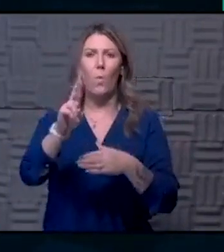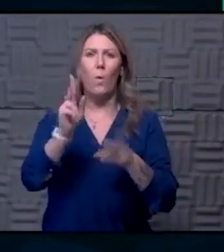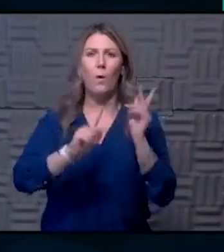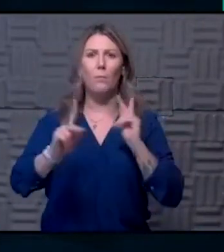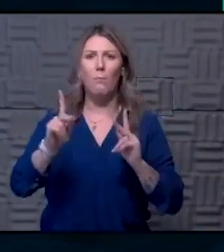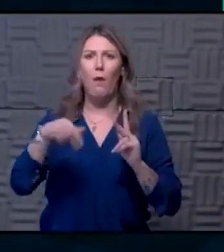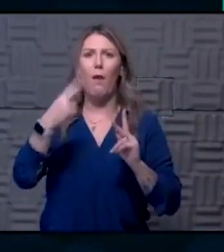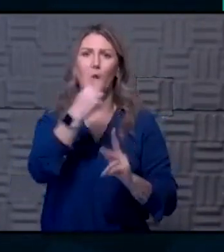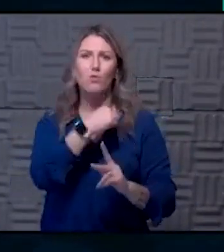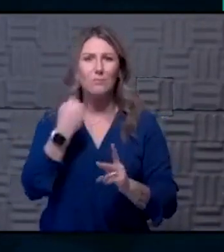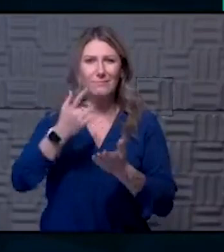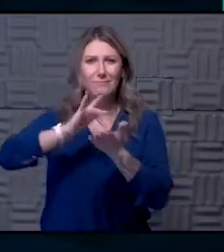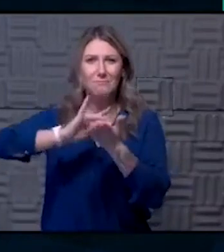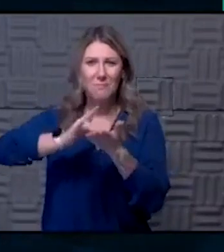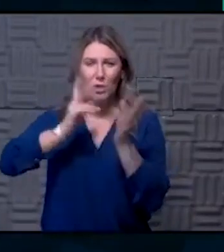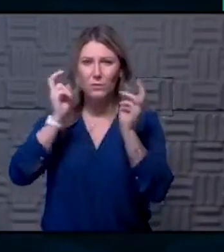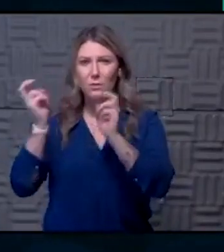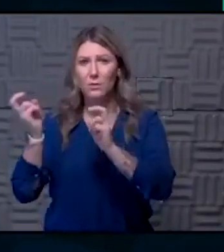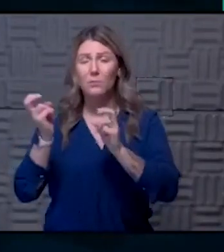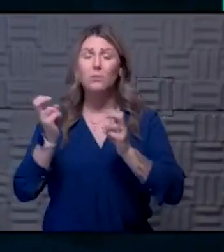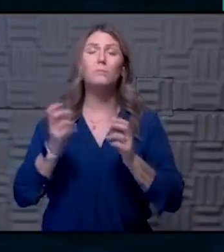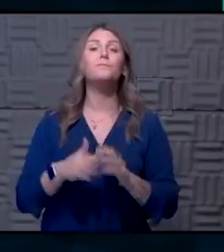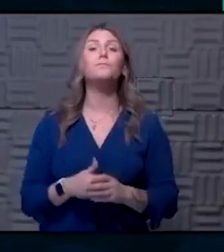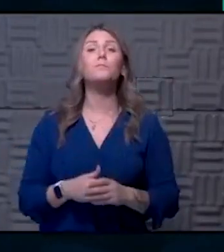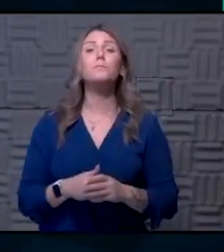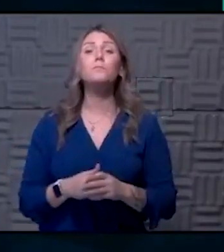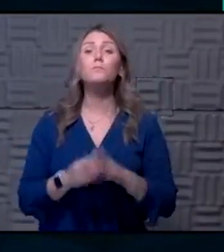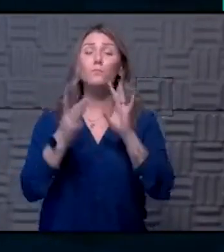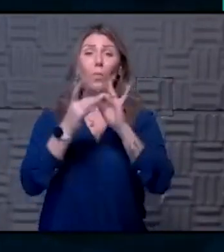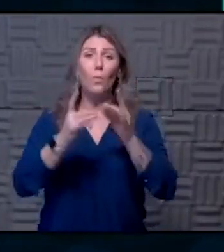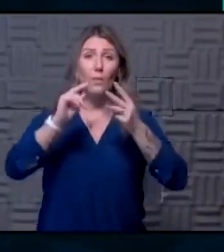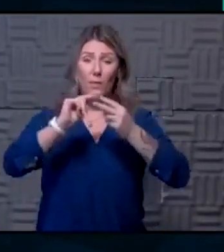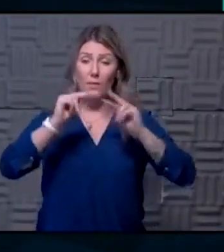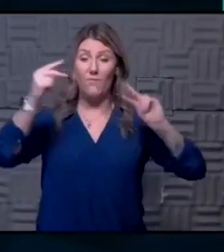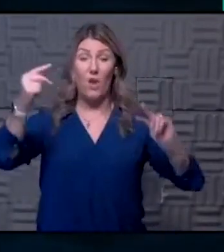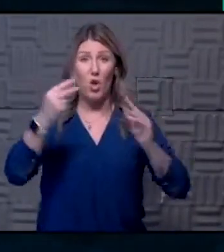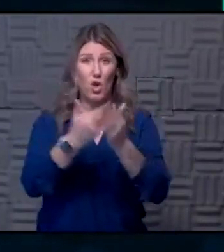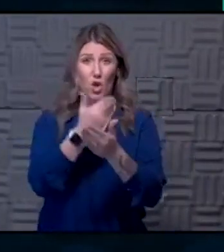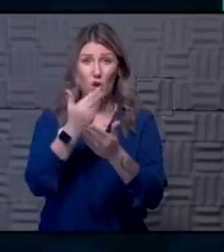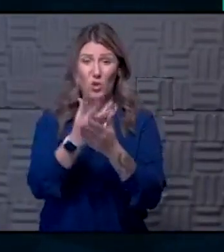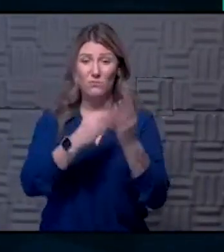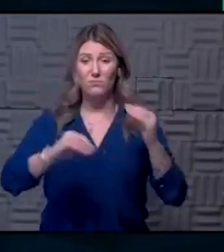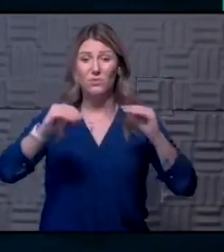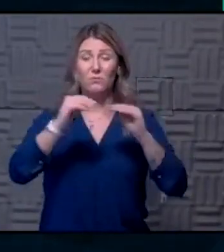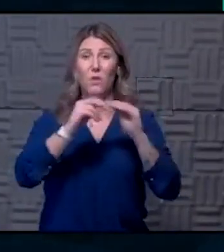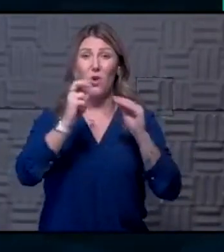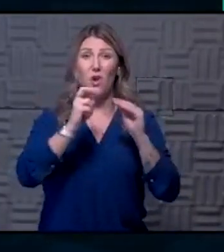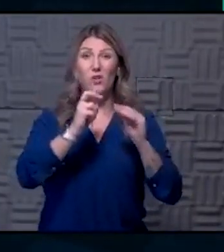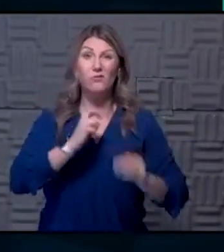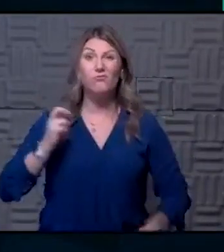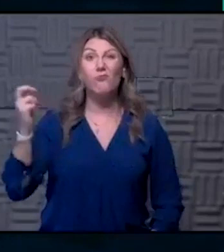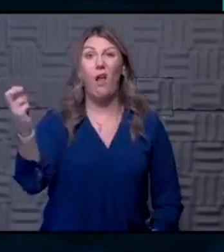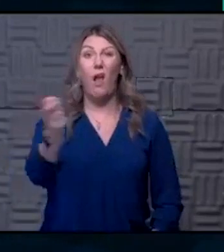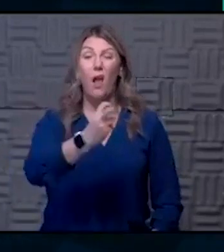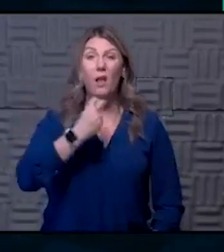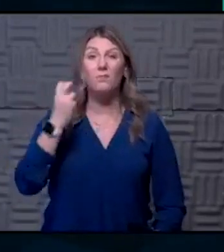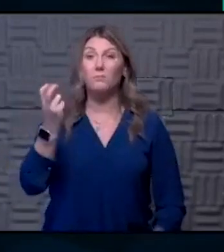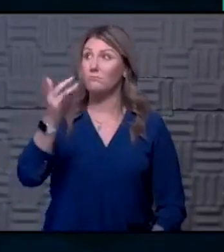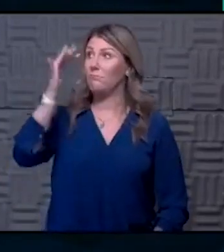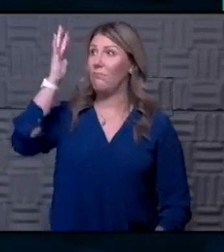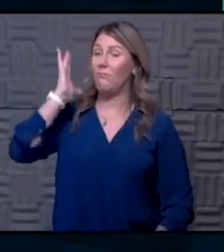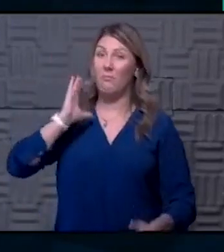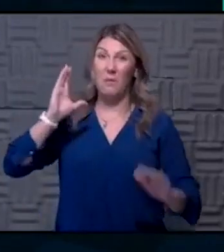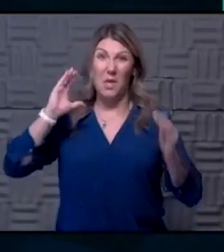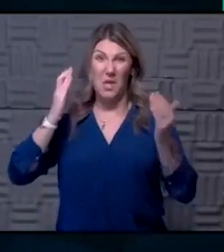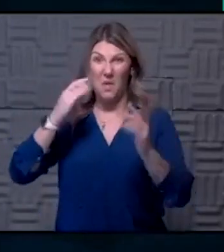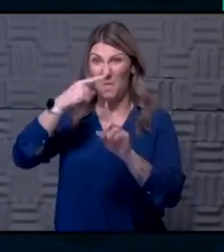but still there is a risk. In terms of variants, there is a lot more traveling that's going on now as compared to how it was